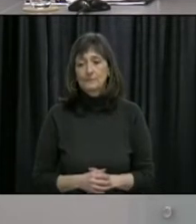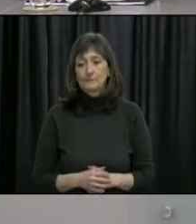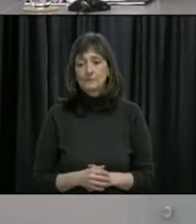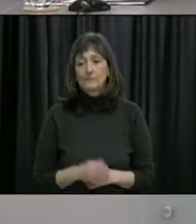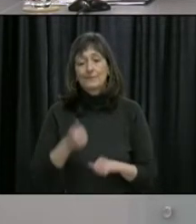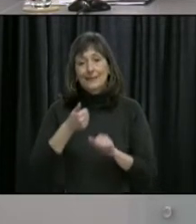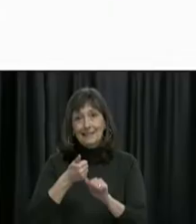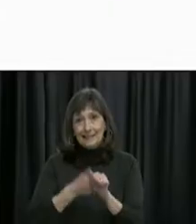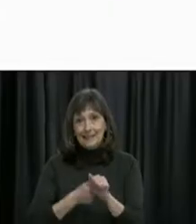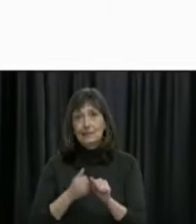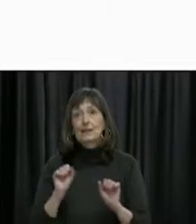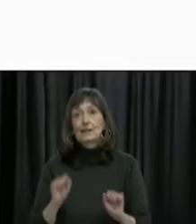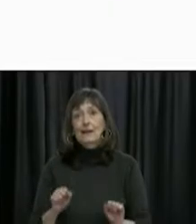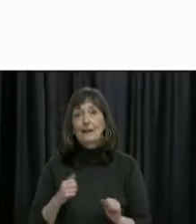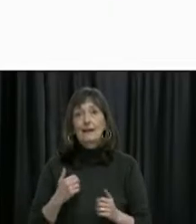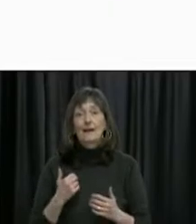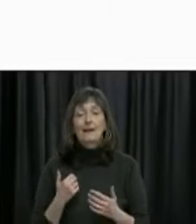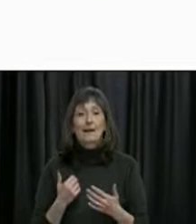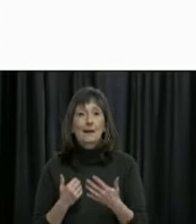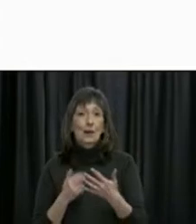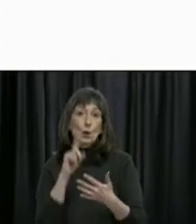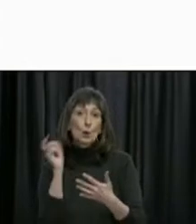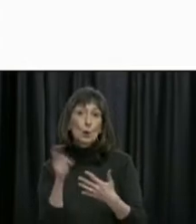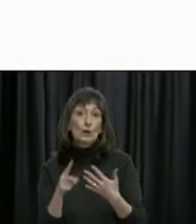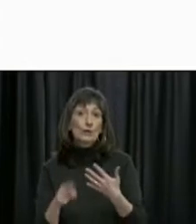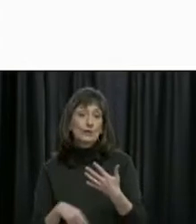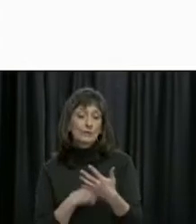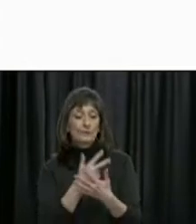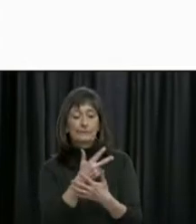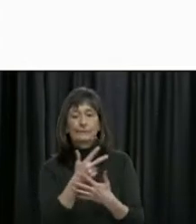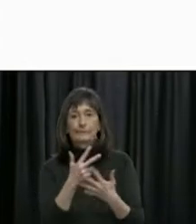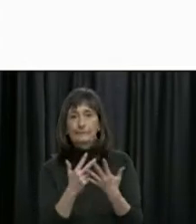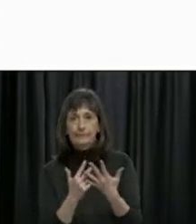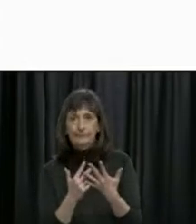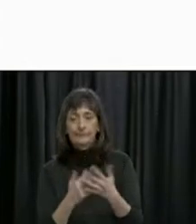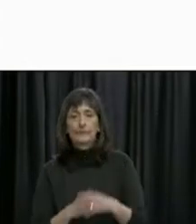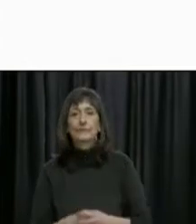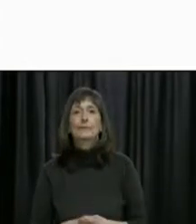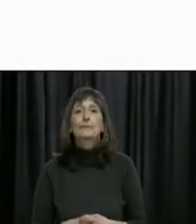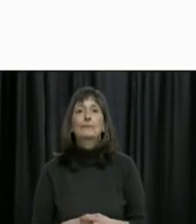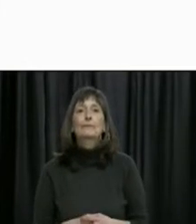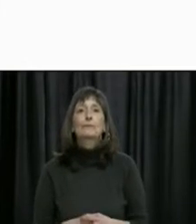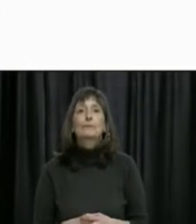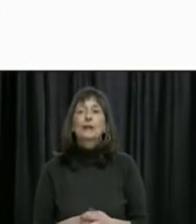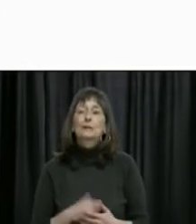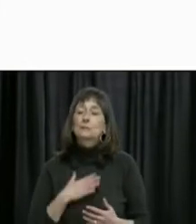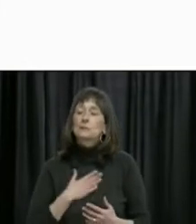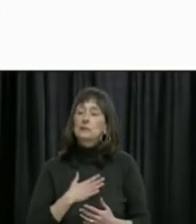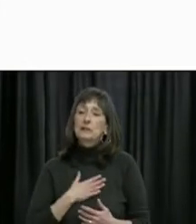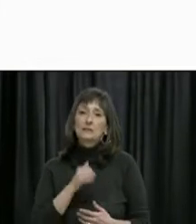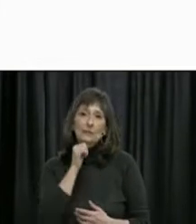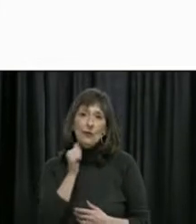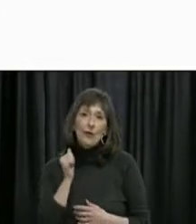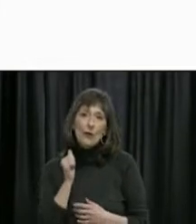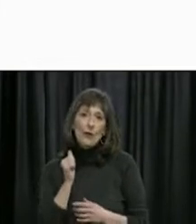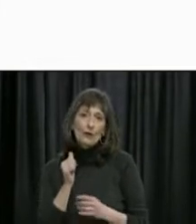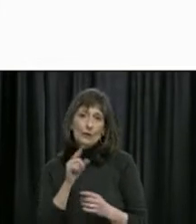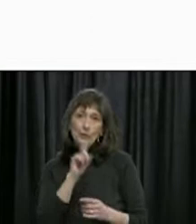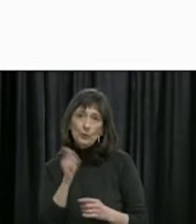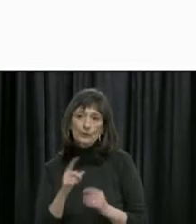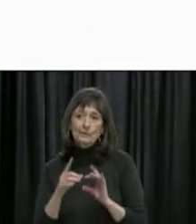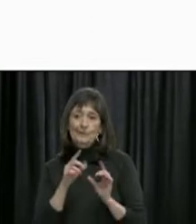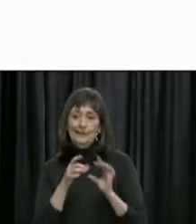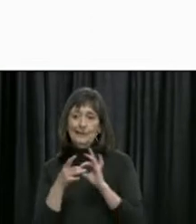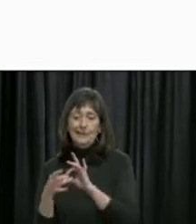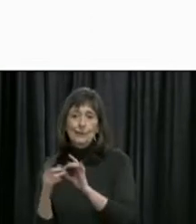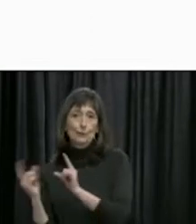Each reporter will have the opportunity to ask two questions and one follow-up. We suggest that you not ask rumor-based questions. The purpose